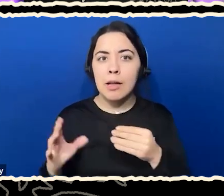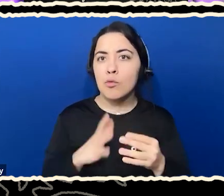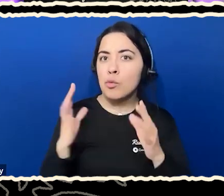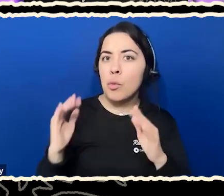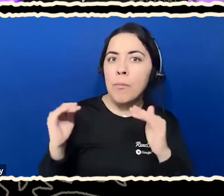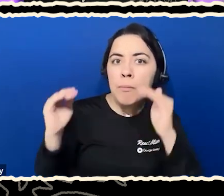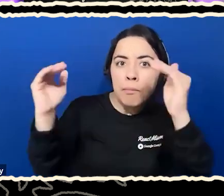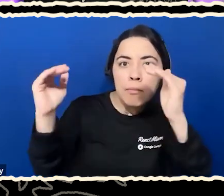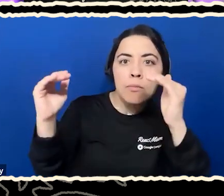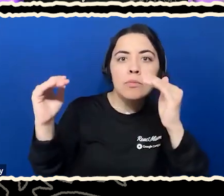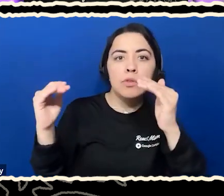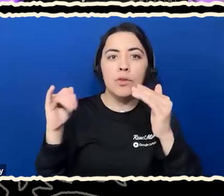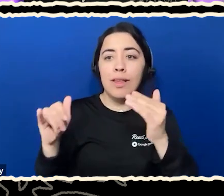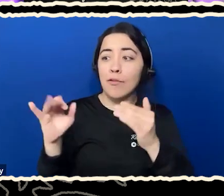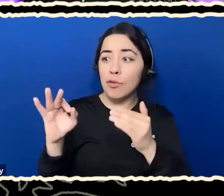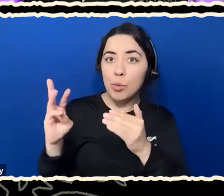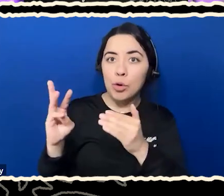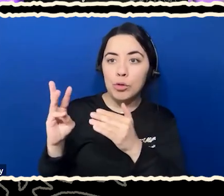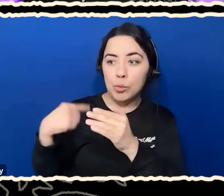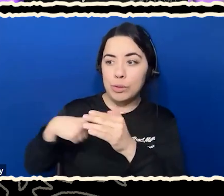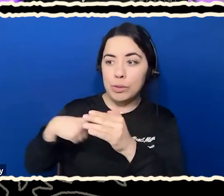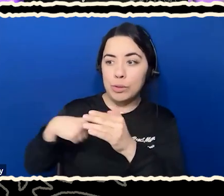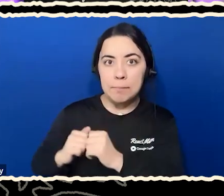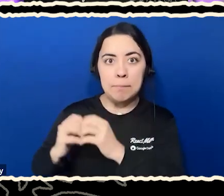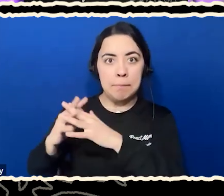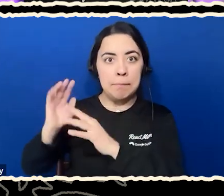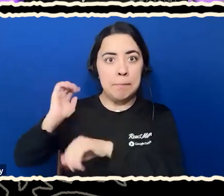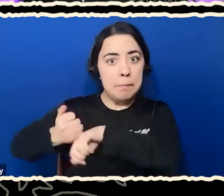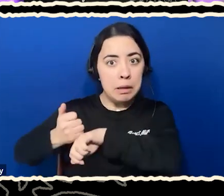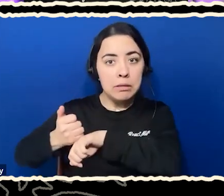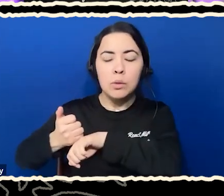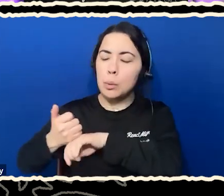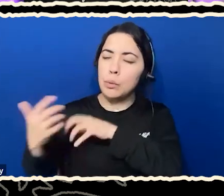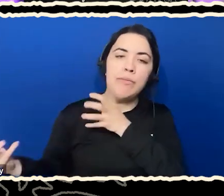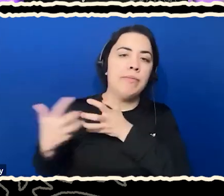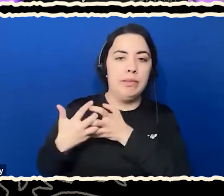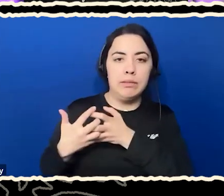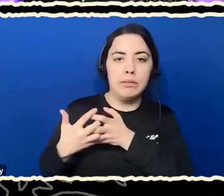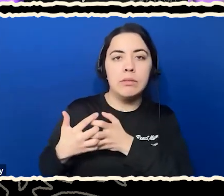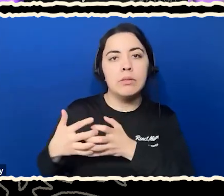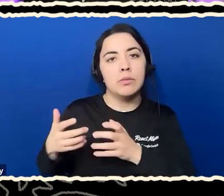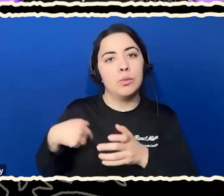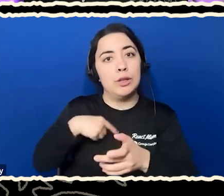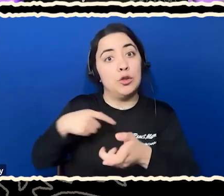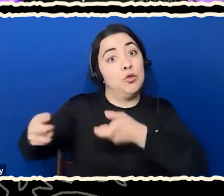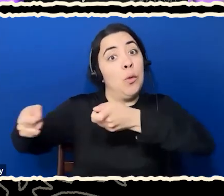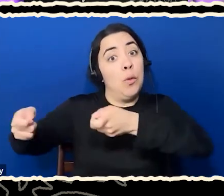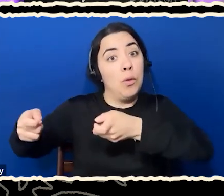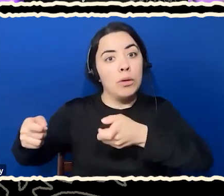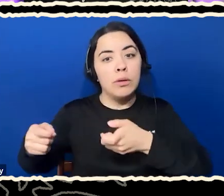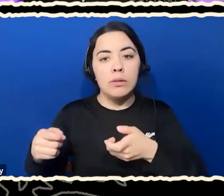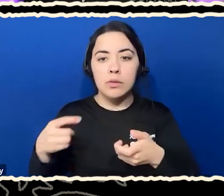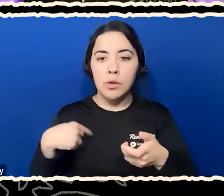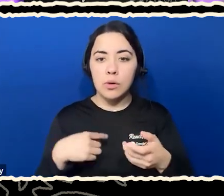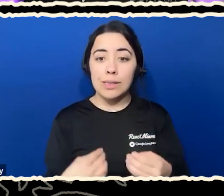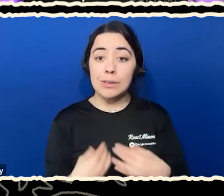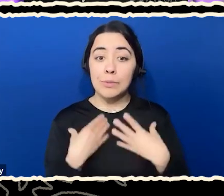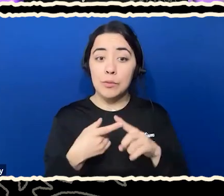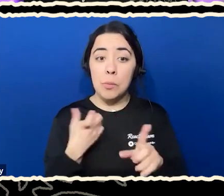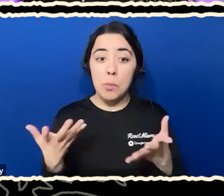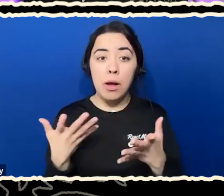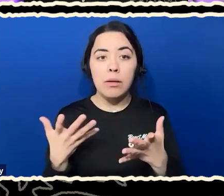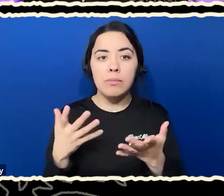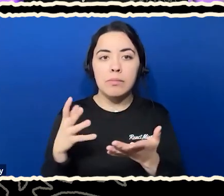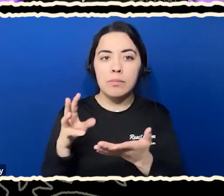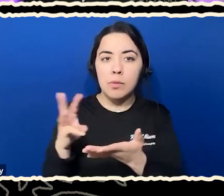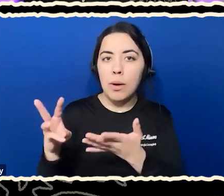a framework basically fit our needs because that gave us a lot of control. And we took a lot of inspiration from building for the web for it.